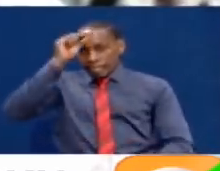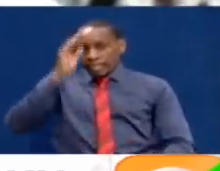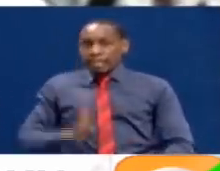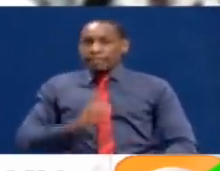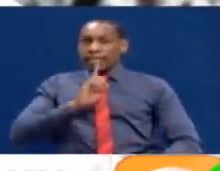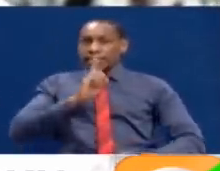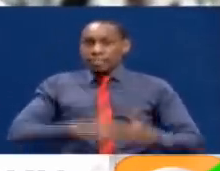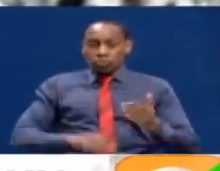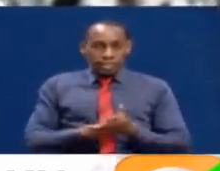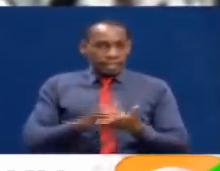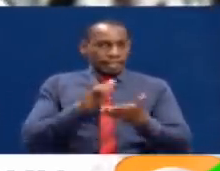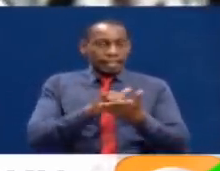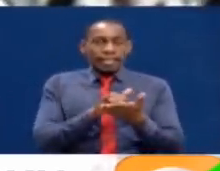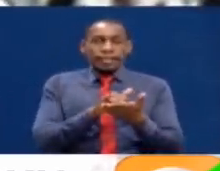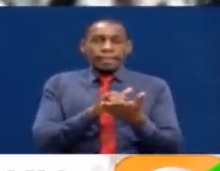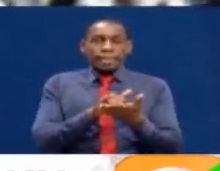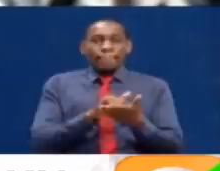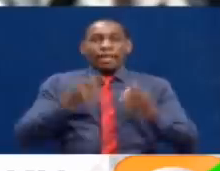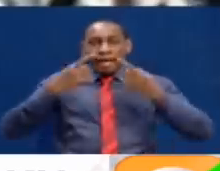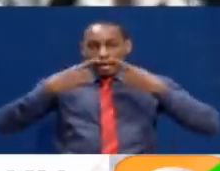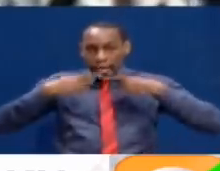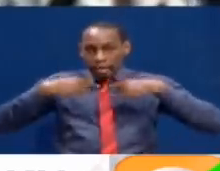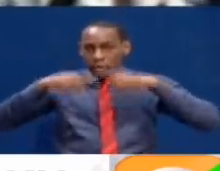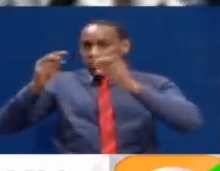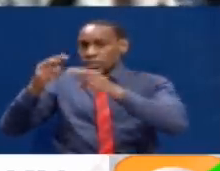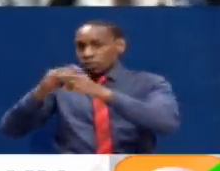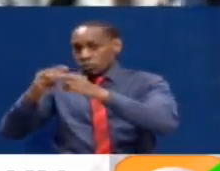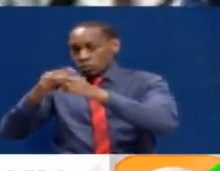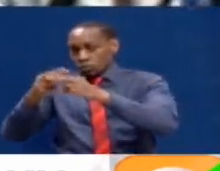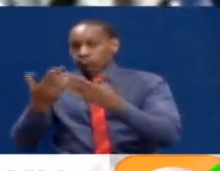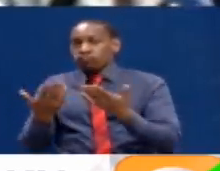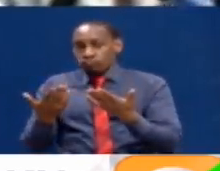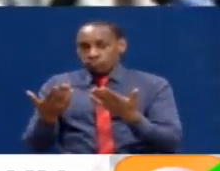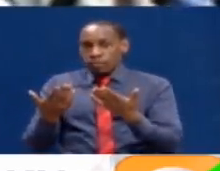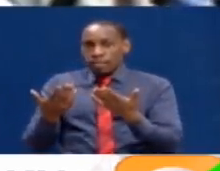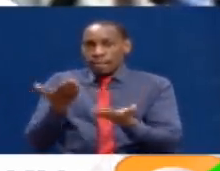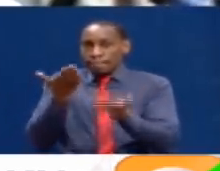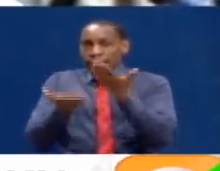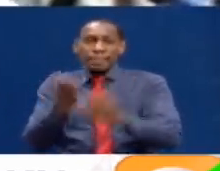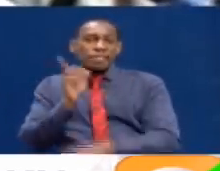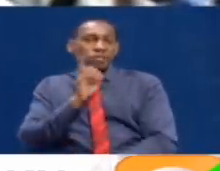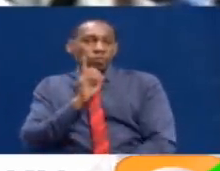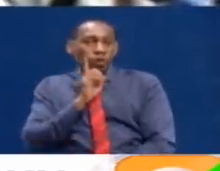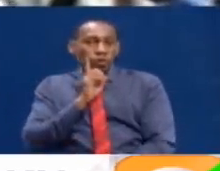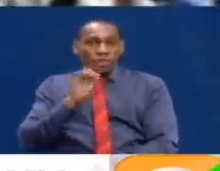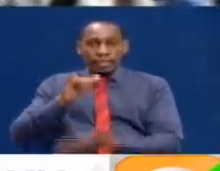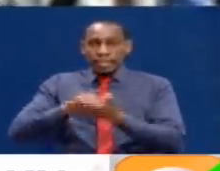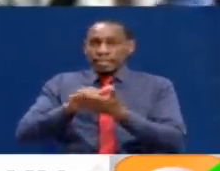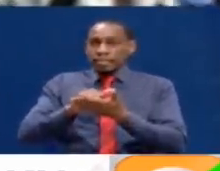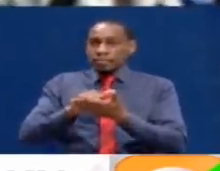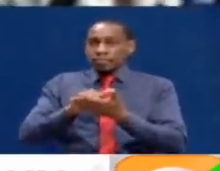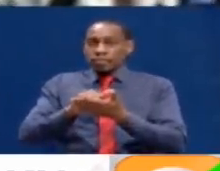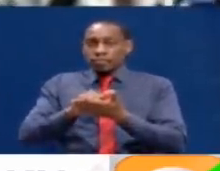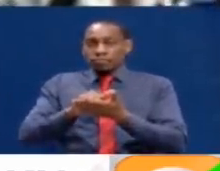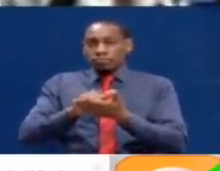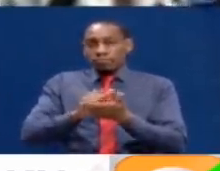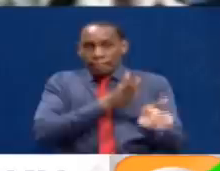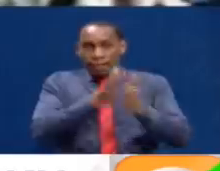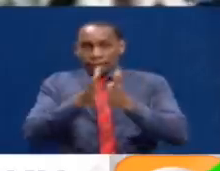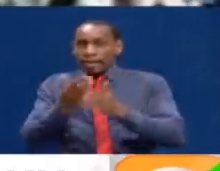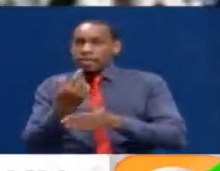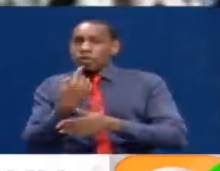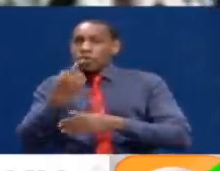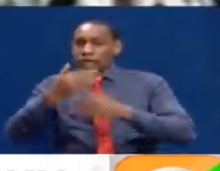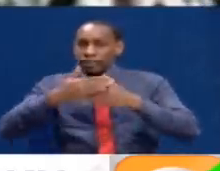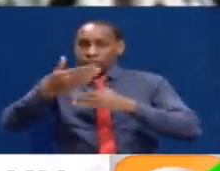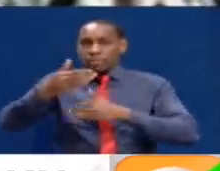they will be making some announcement probably from tomorrow, to give some direction in terms of